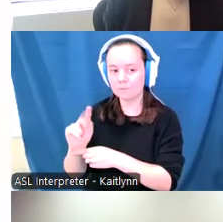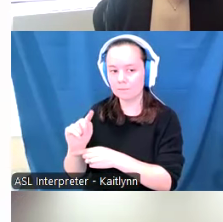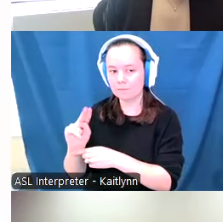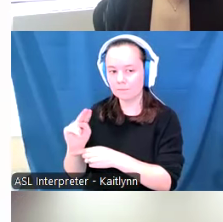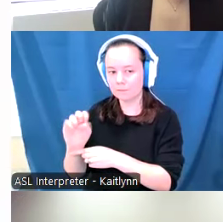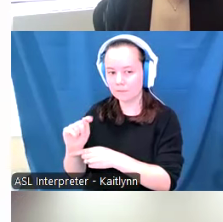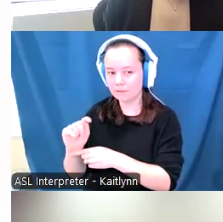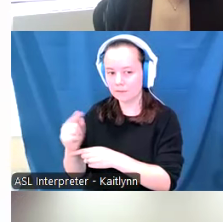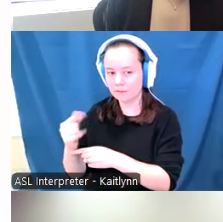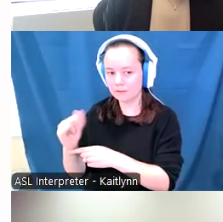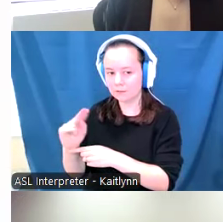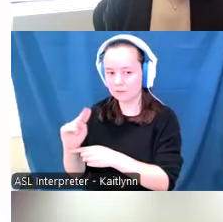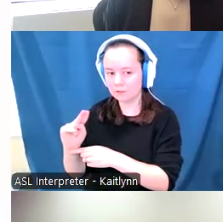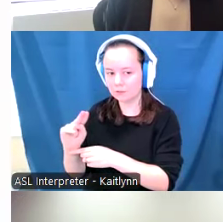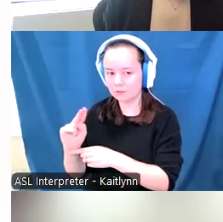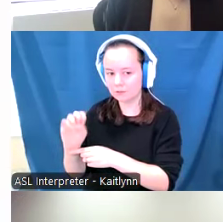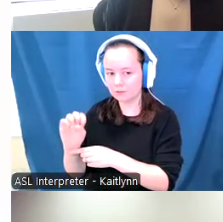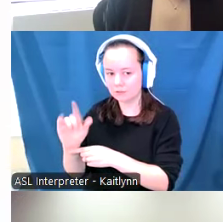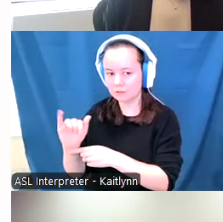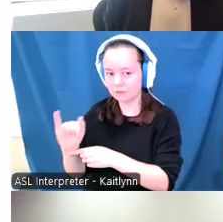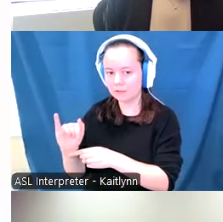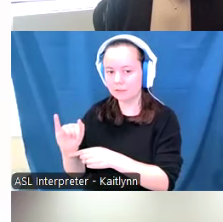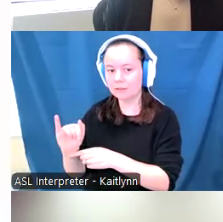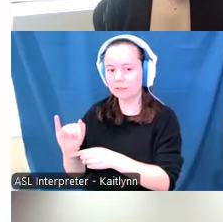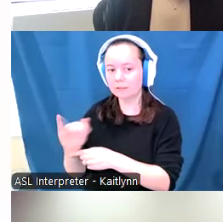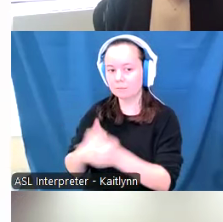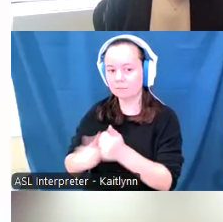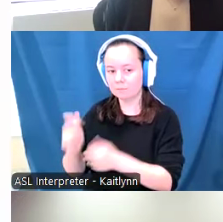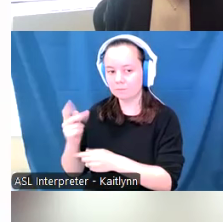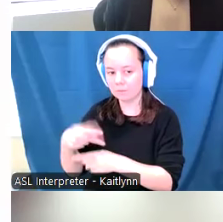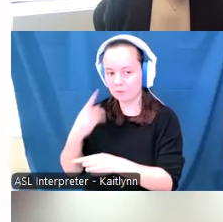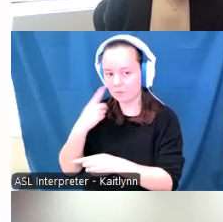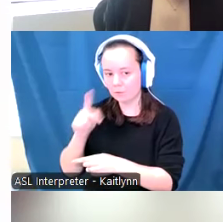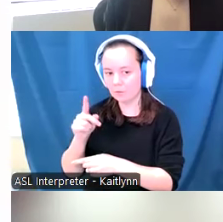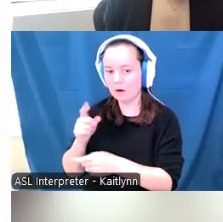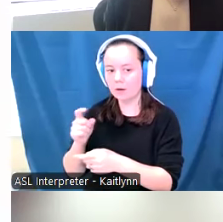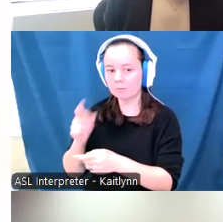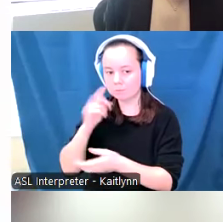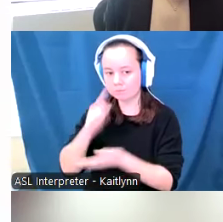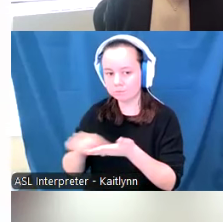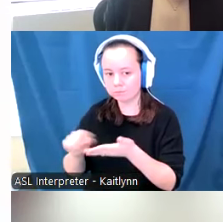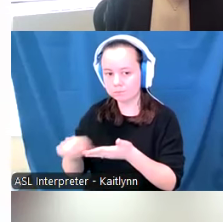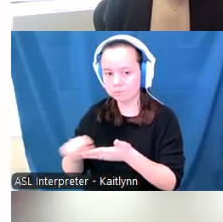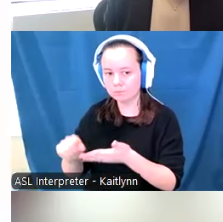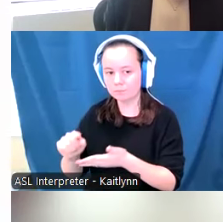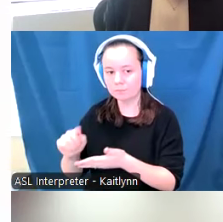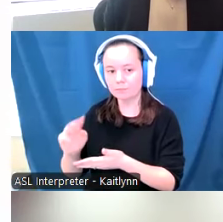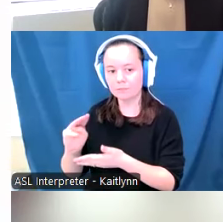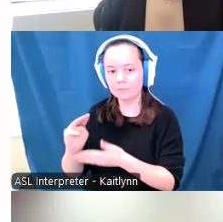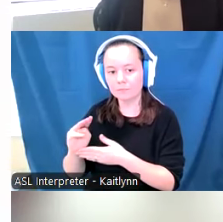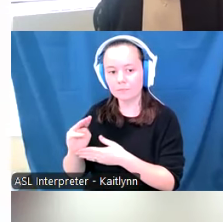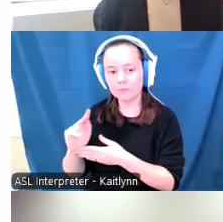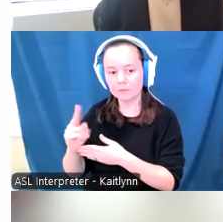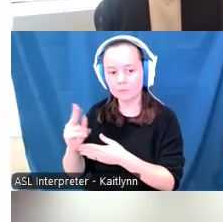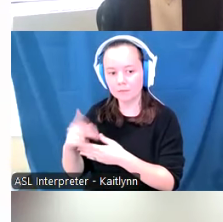Kezia Scales, Vice President of Research and Evaluation at PHI. I now turn it over to Lisa and Allison to begin today's program.